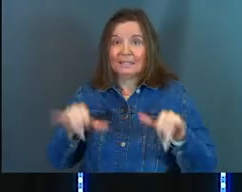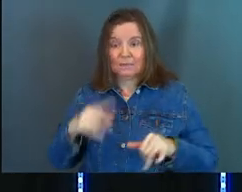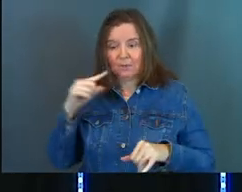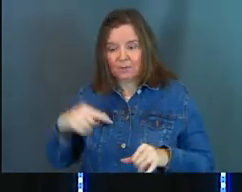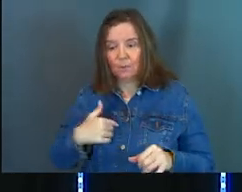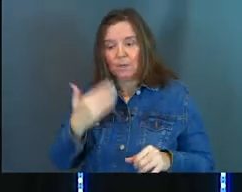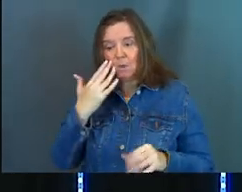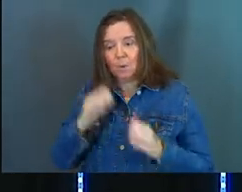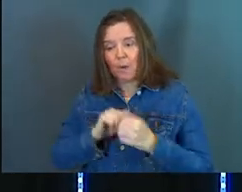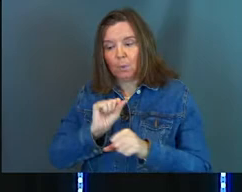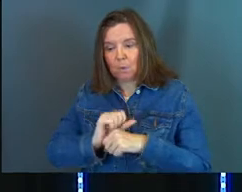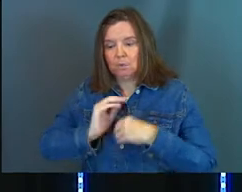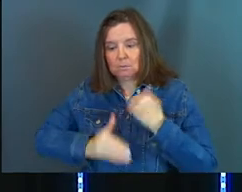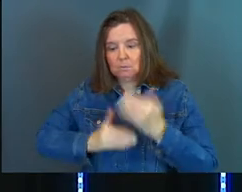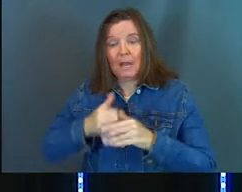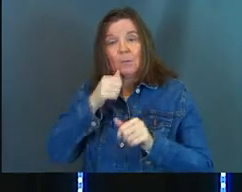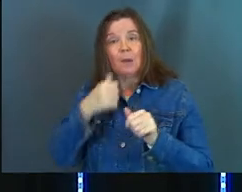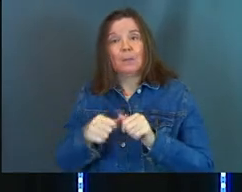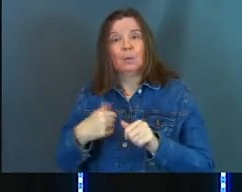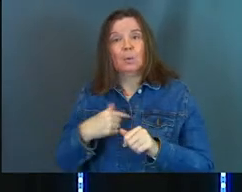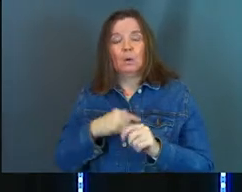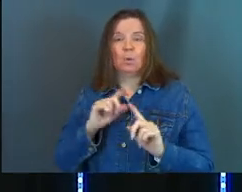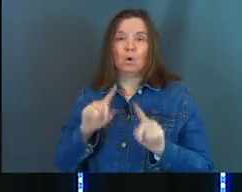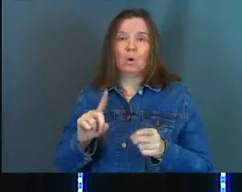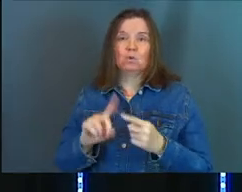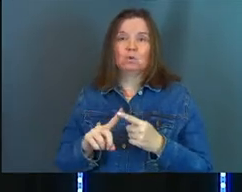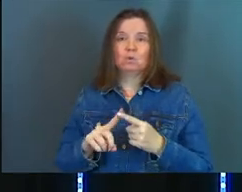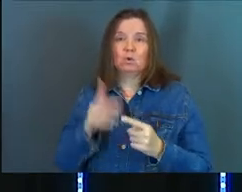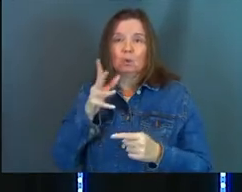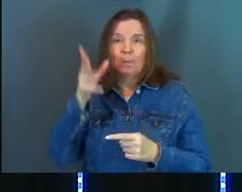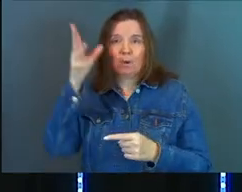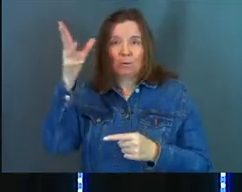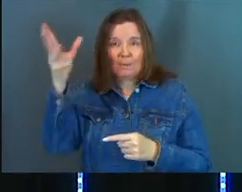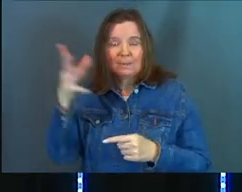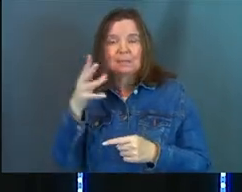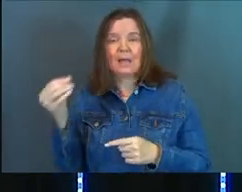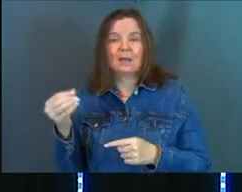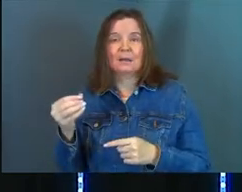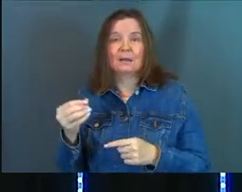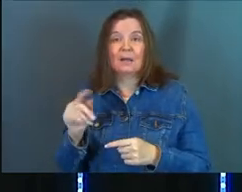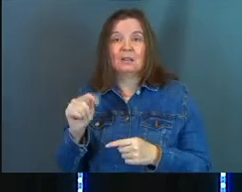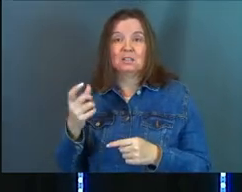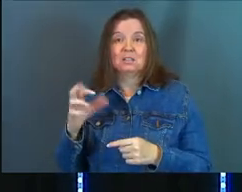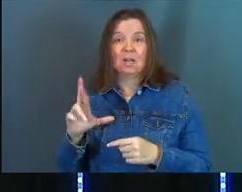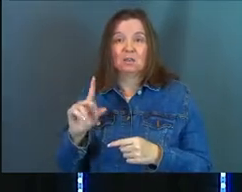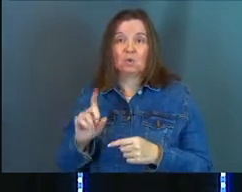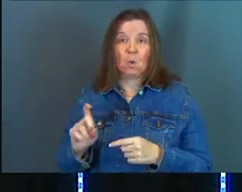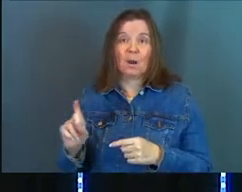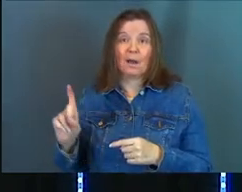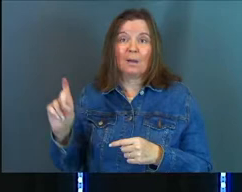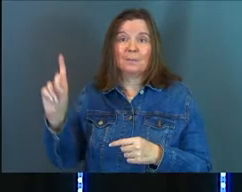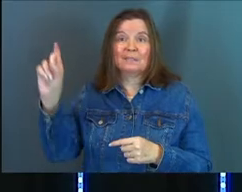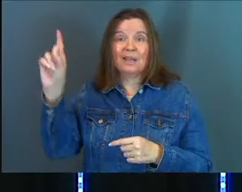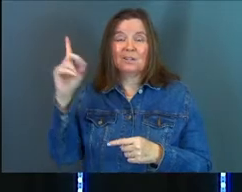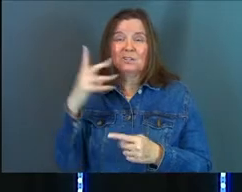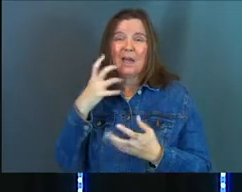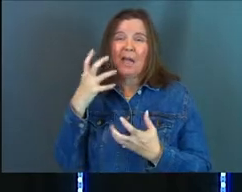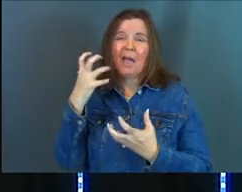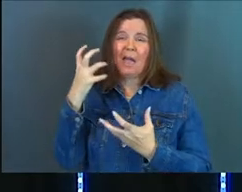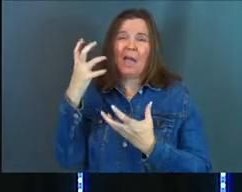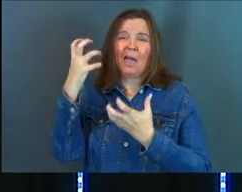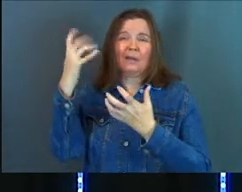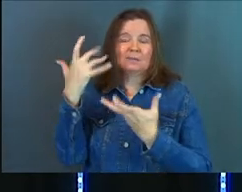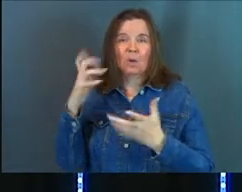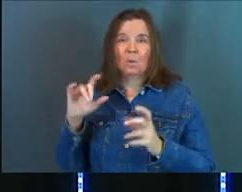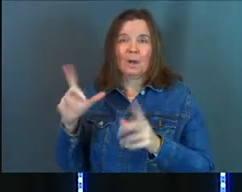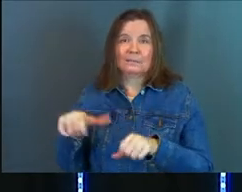for this, and we knew how it worked. And I remember we're going to grandma and grandpa's, and the toddler is going up the stairs screaming the whole